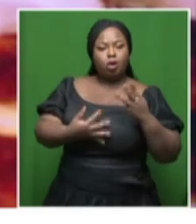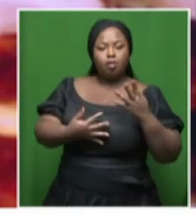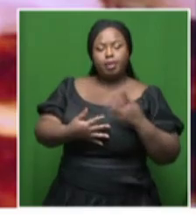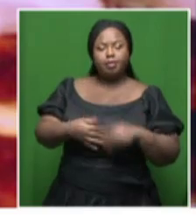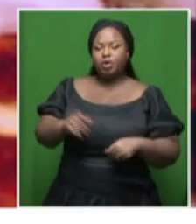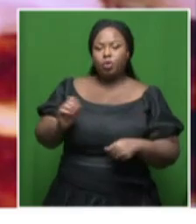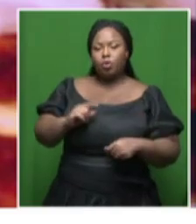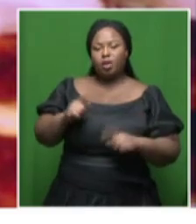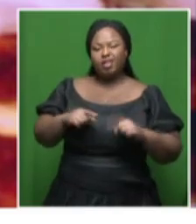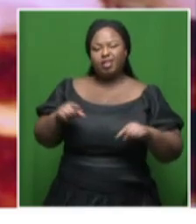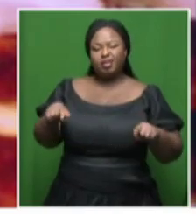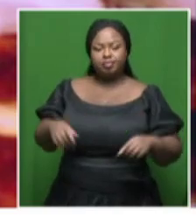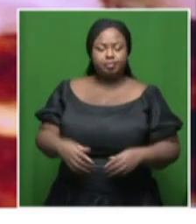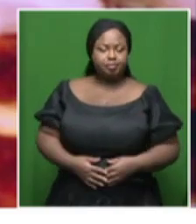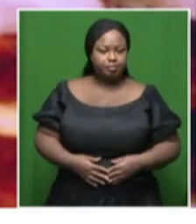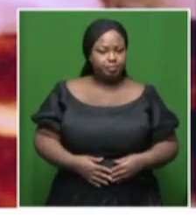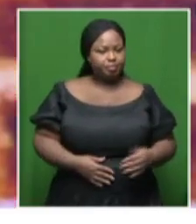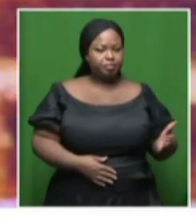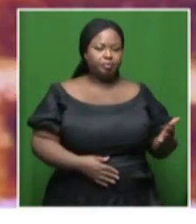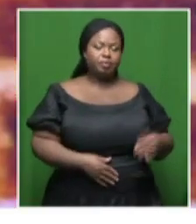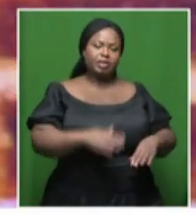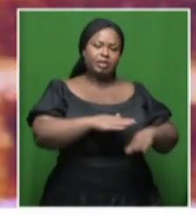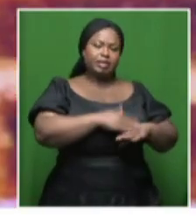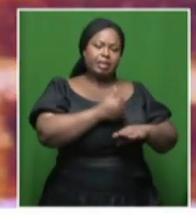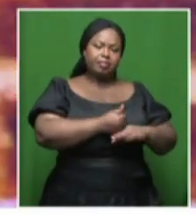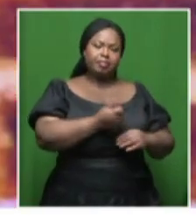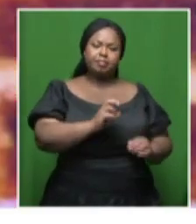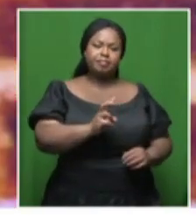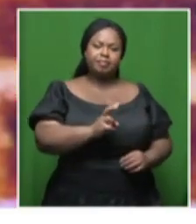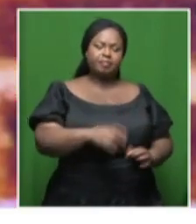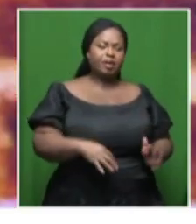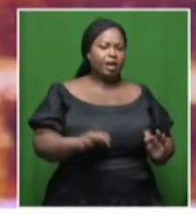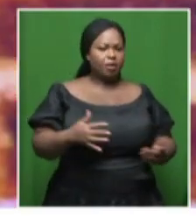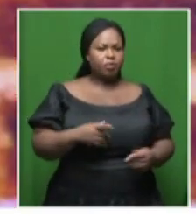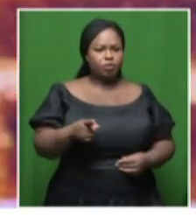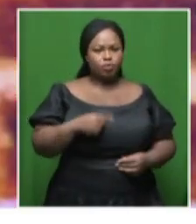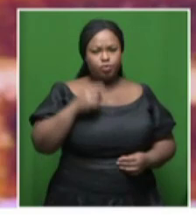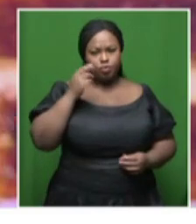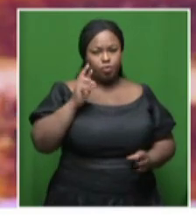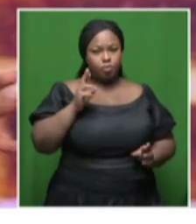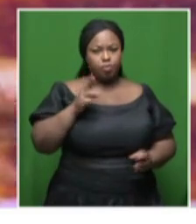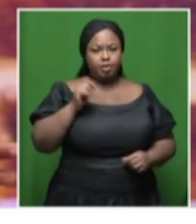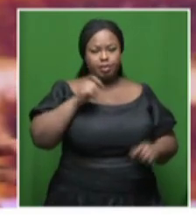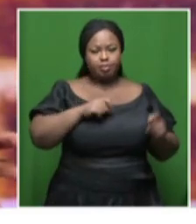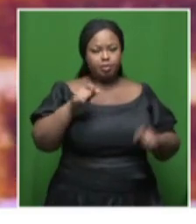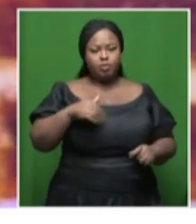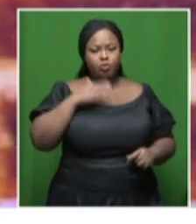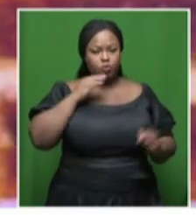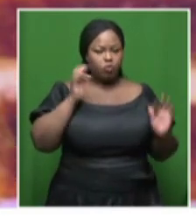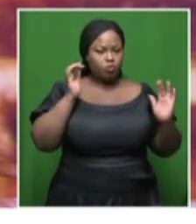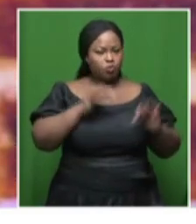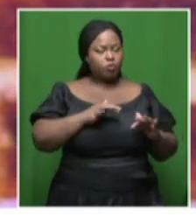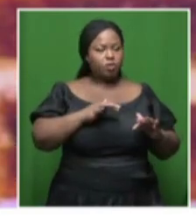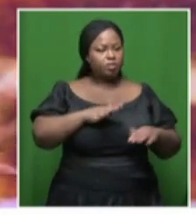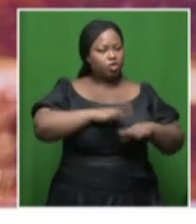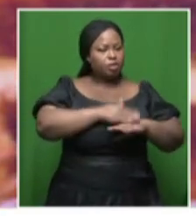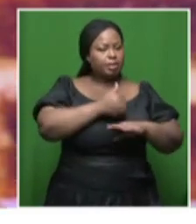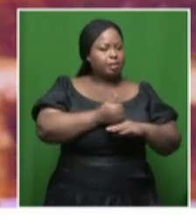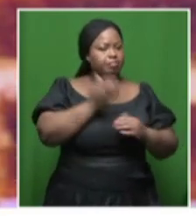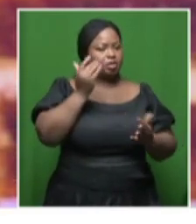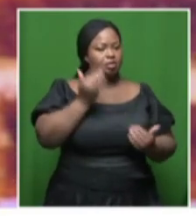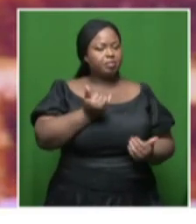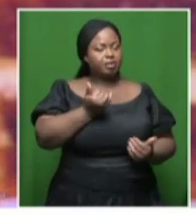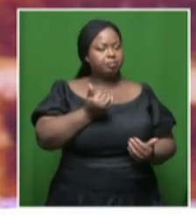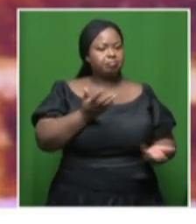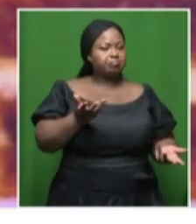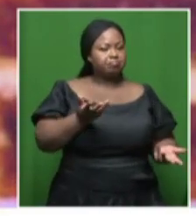every taste bud. What kind of setup and what are you hoping that the people that are attending, what kind of setup are you expecting that